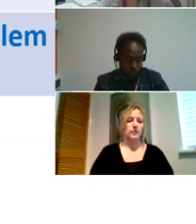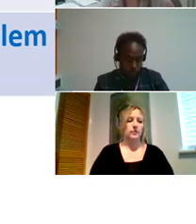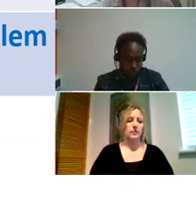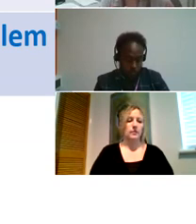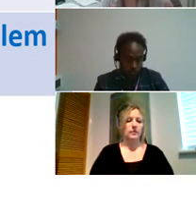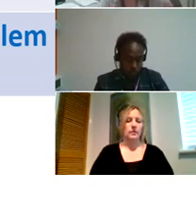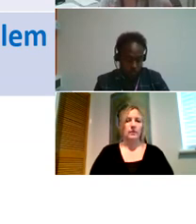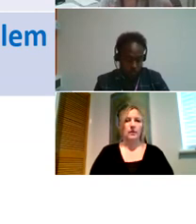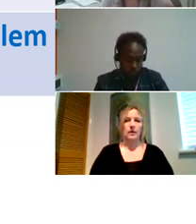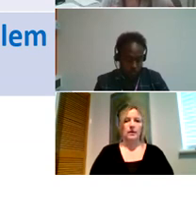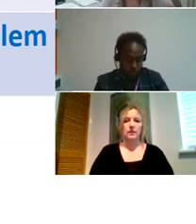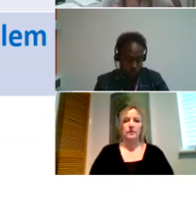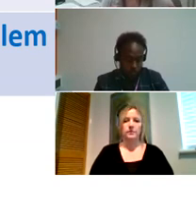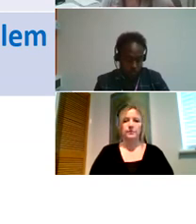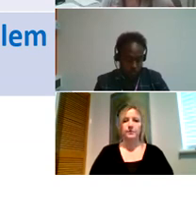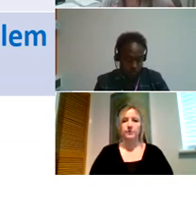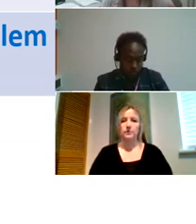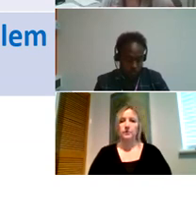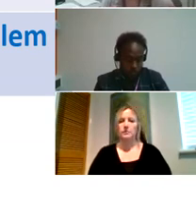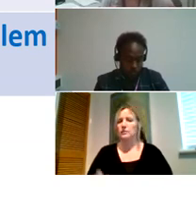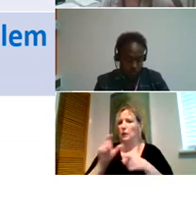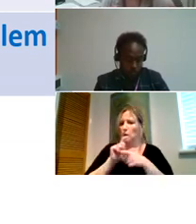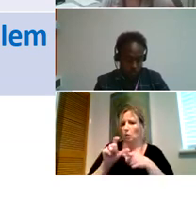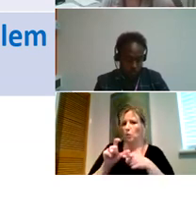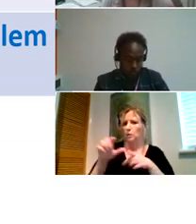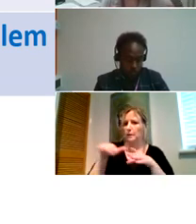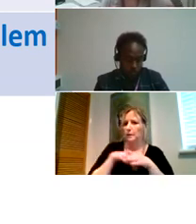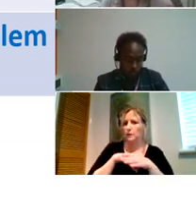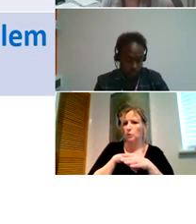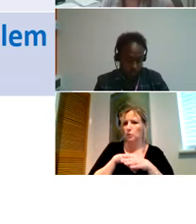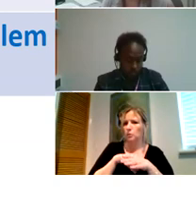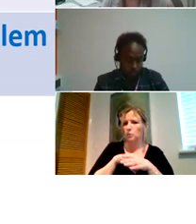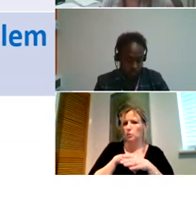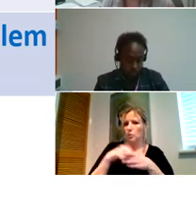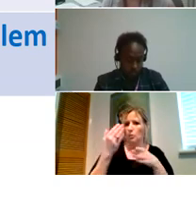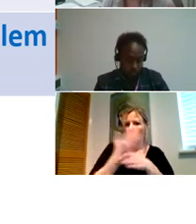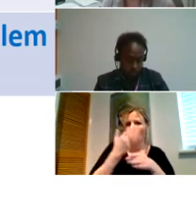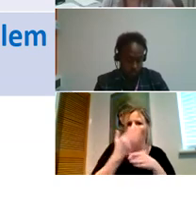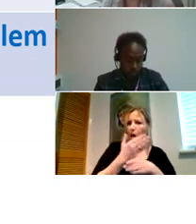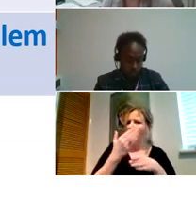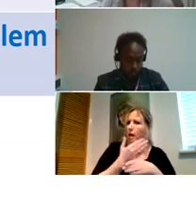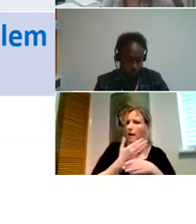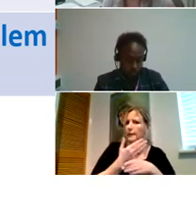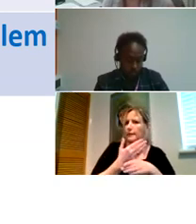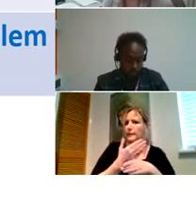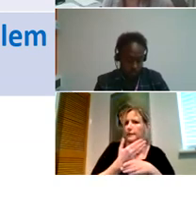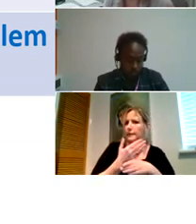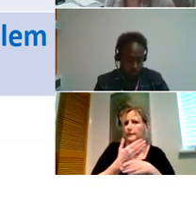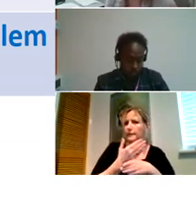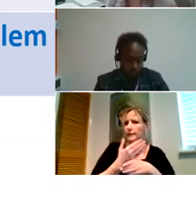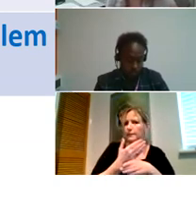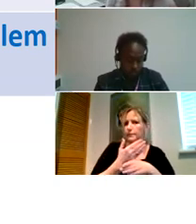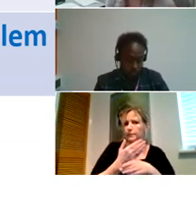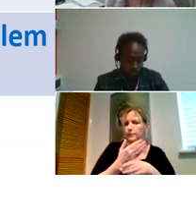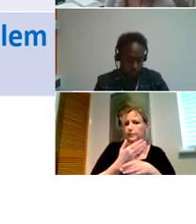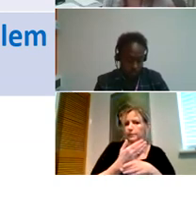balance of exams and all-year continuous tasks. So you build a platform which is